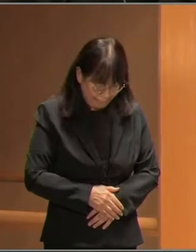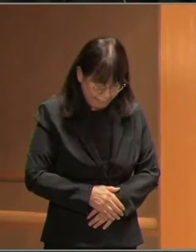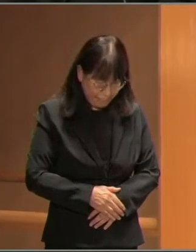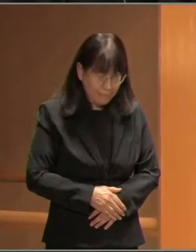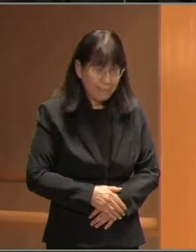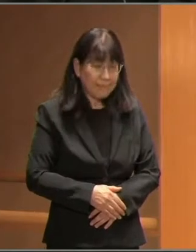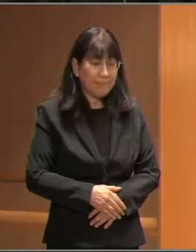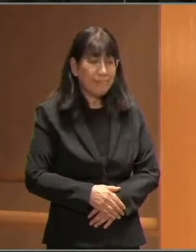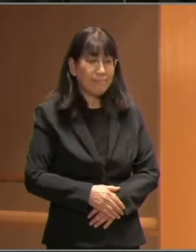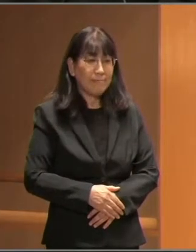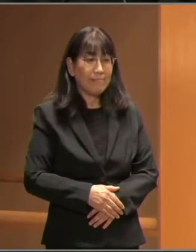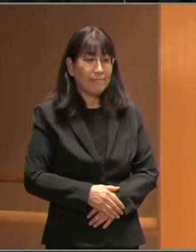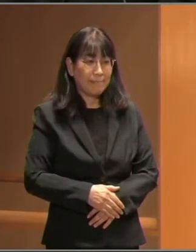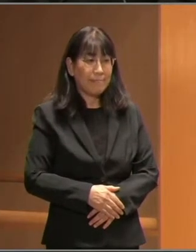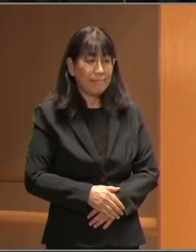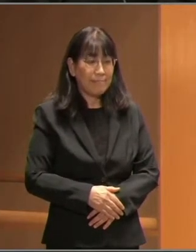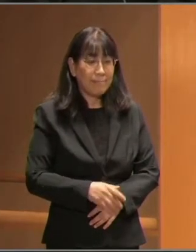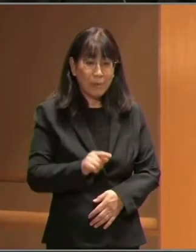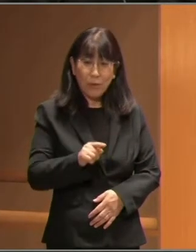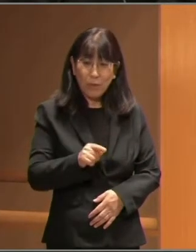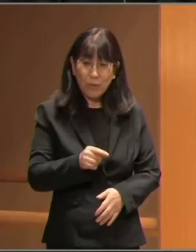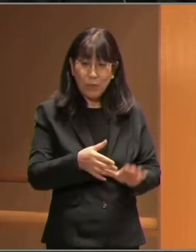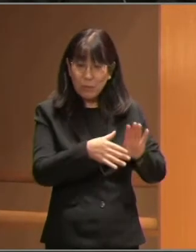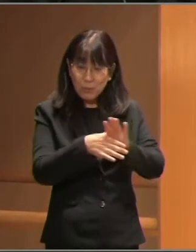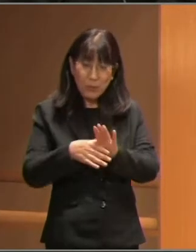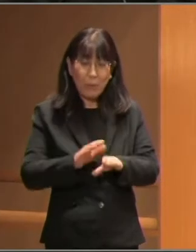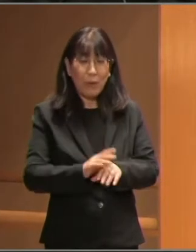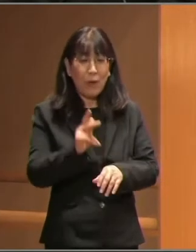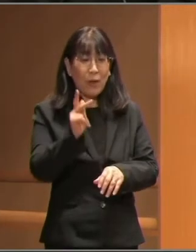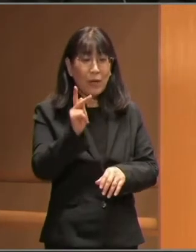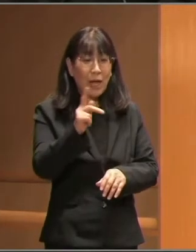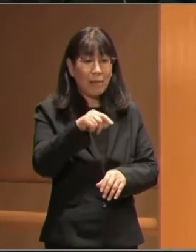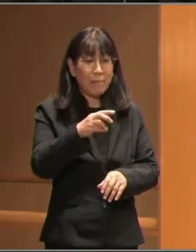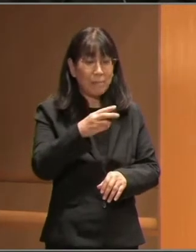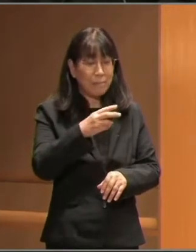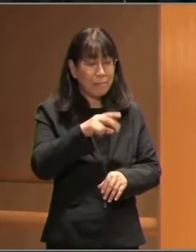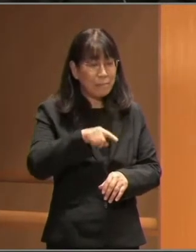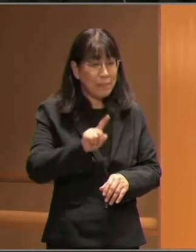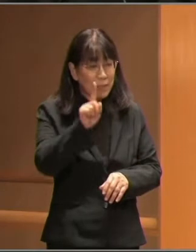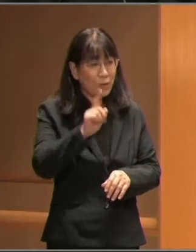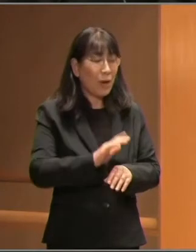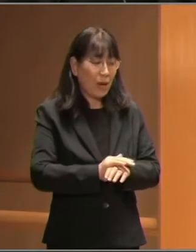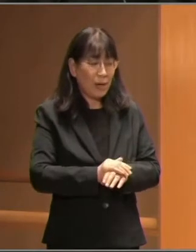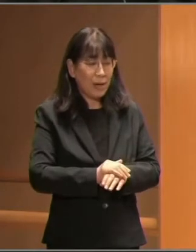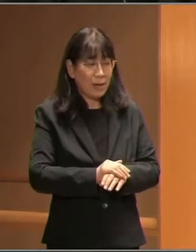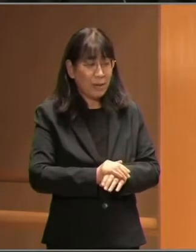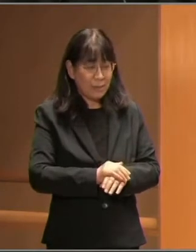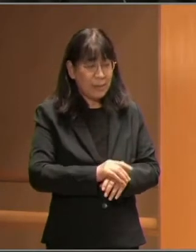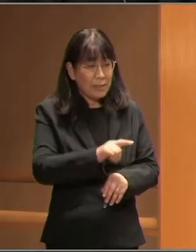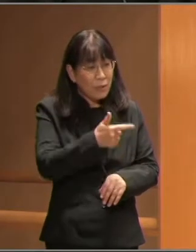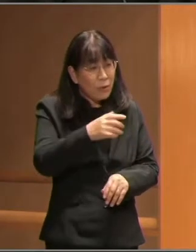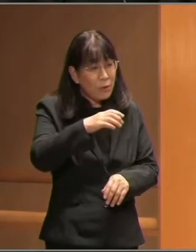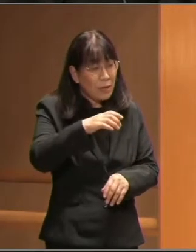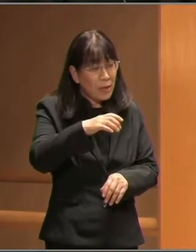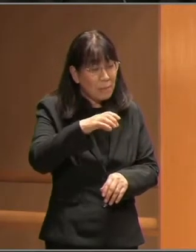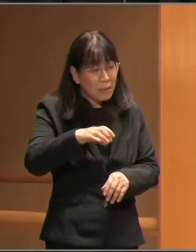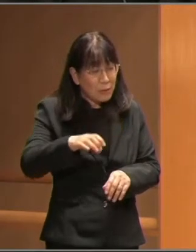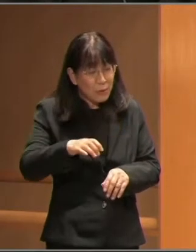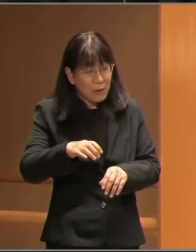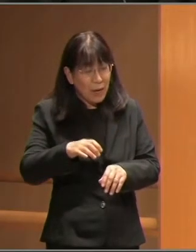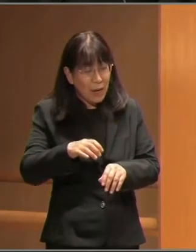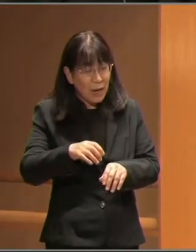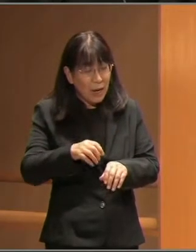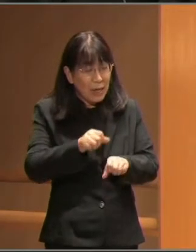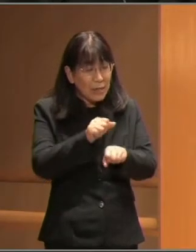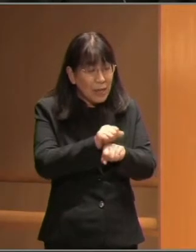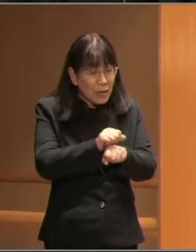Ise Washi paper, we use Diplomorpha, Paperbush, Mulberry,